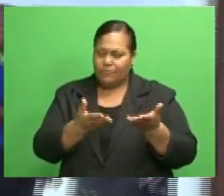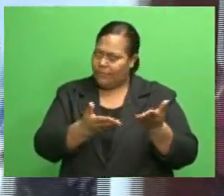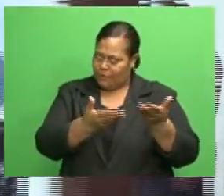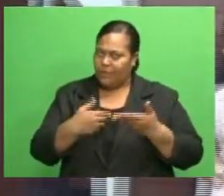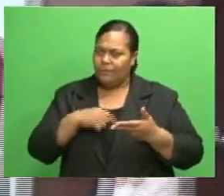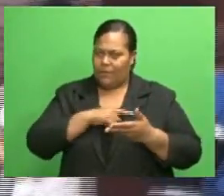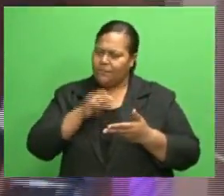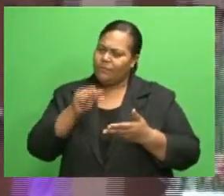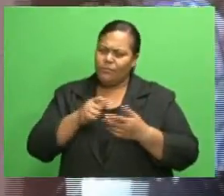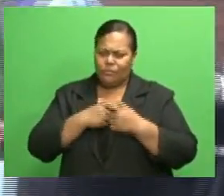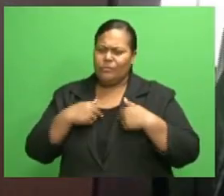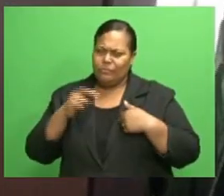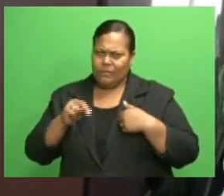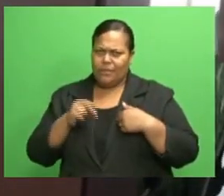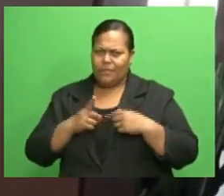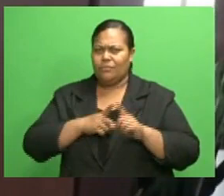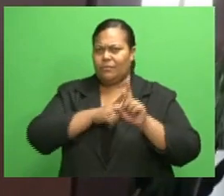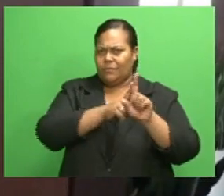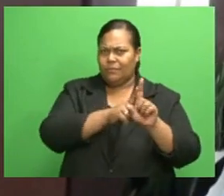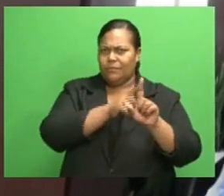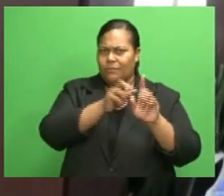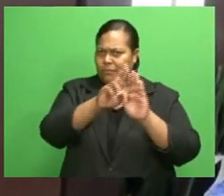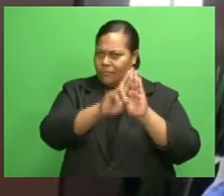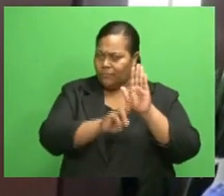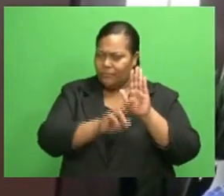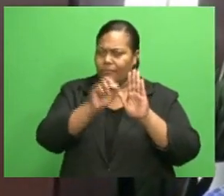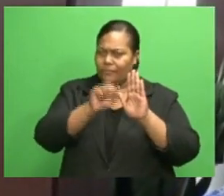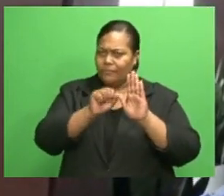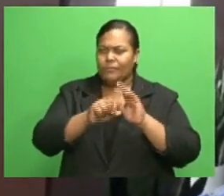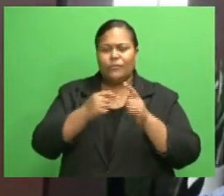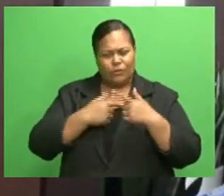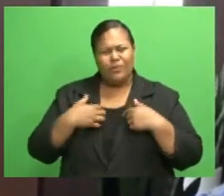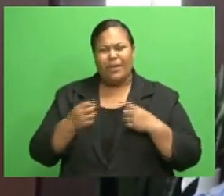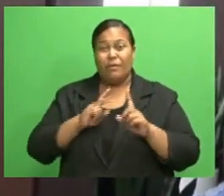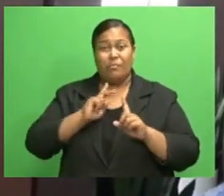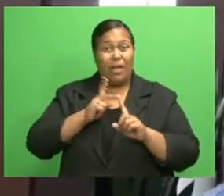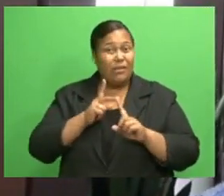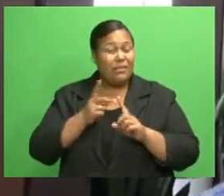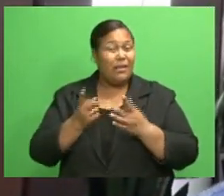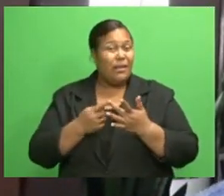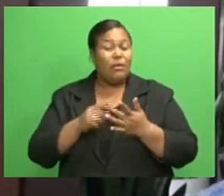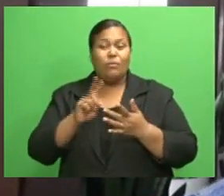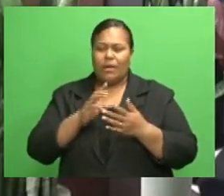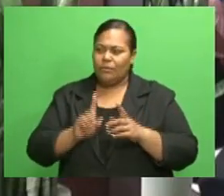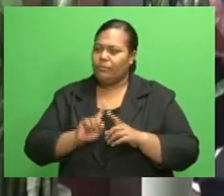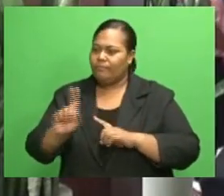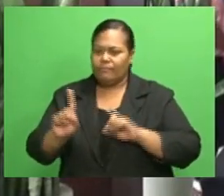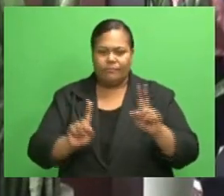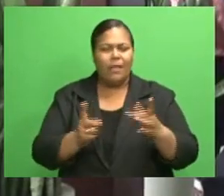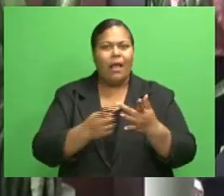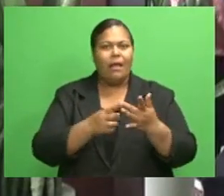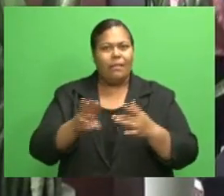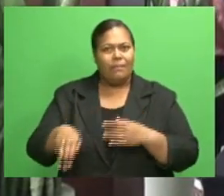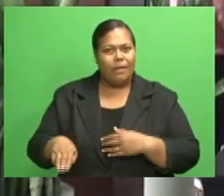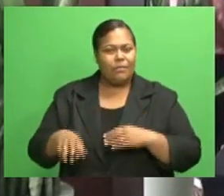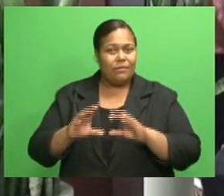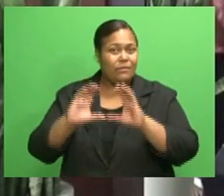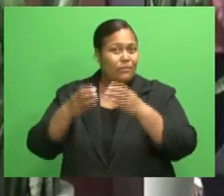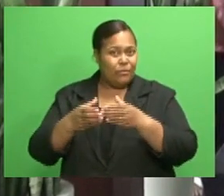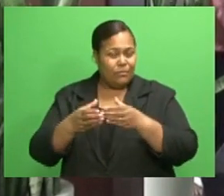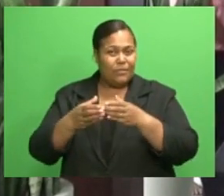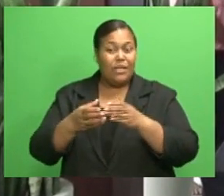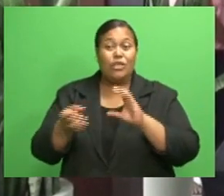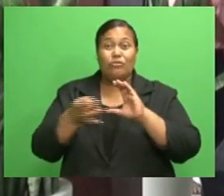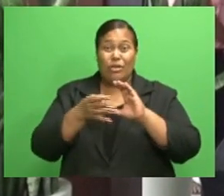priority. And of course, the other priority is to talk to other members of the party. The position of Treasurer has also